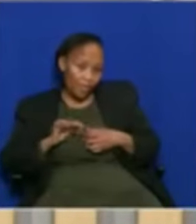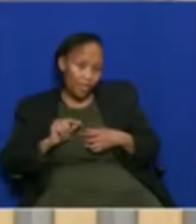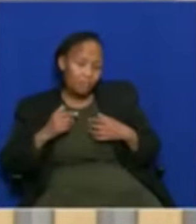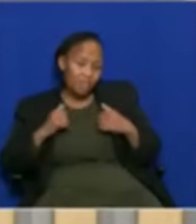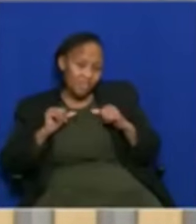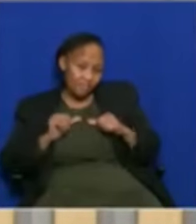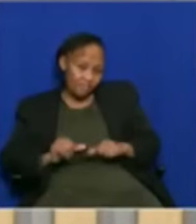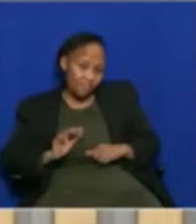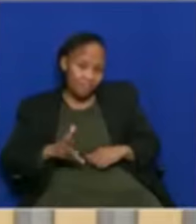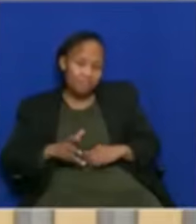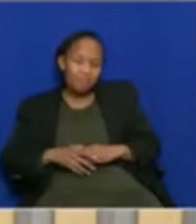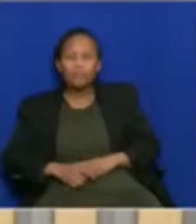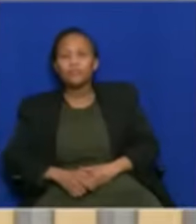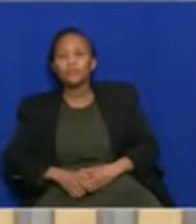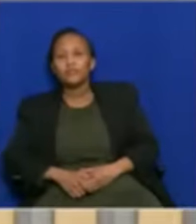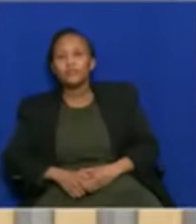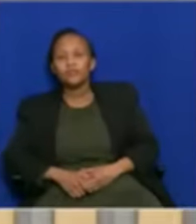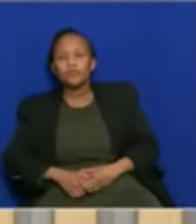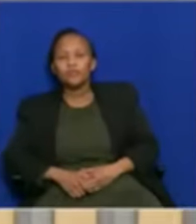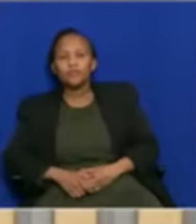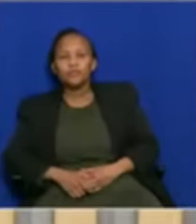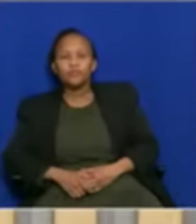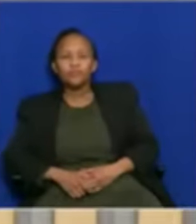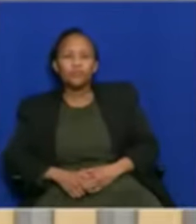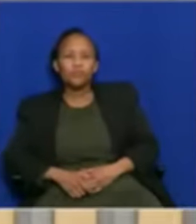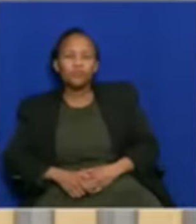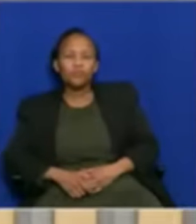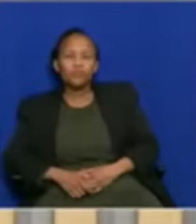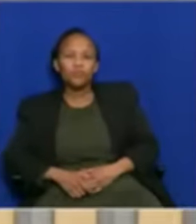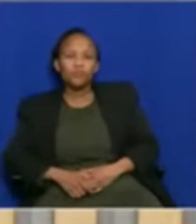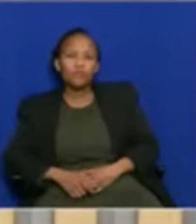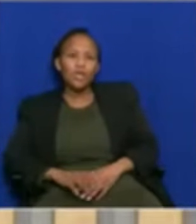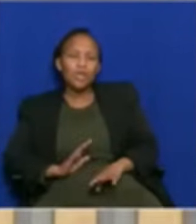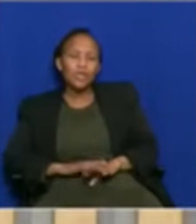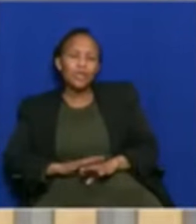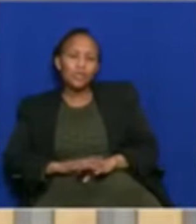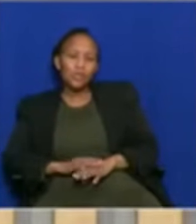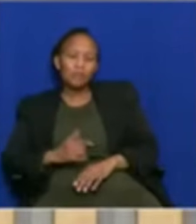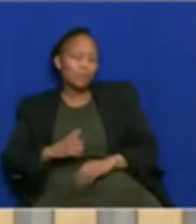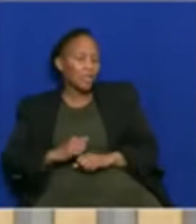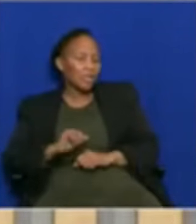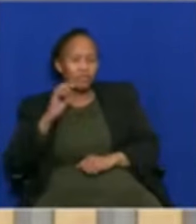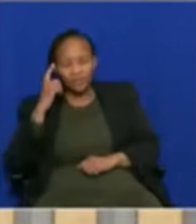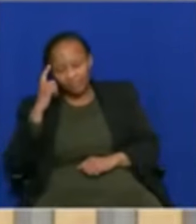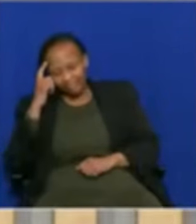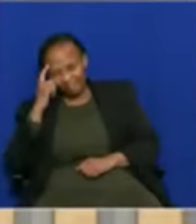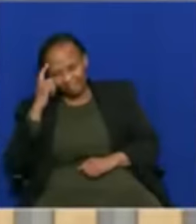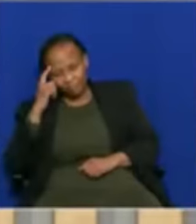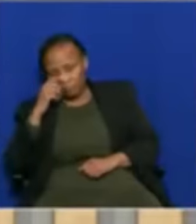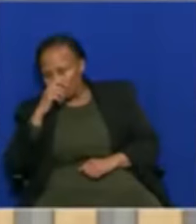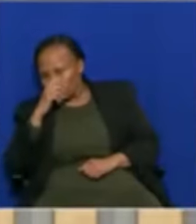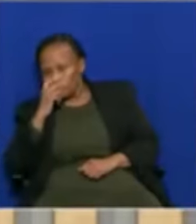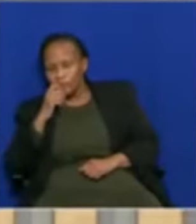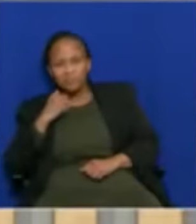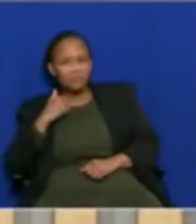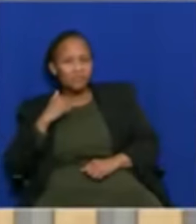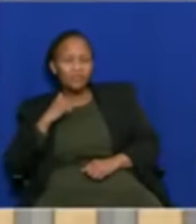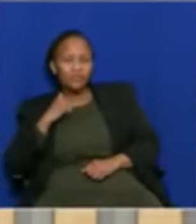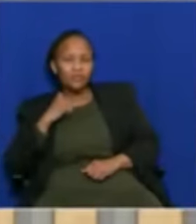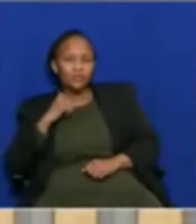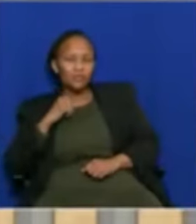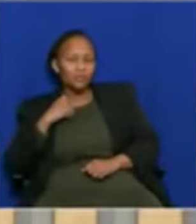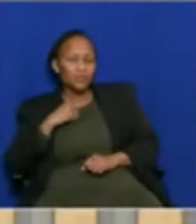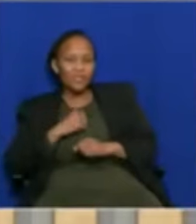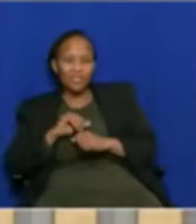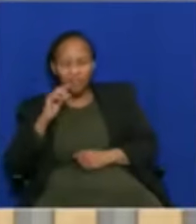Chair, Commissioner, at that moment in time, I did not consider that. You did not? I did not consider that. In during that okay, time. now that we are